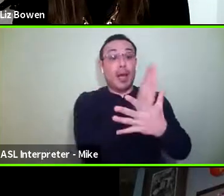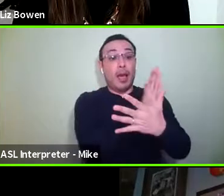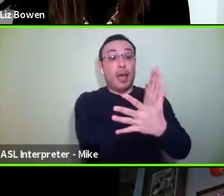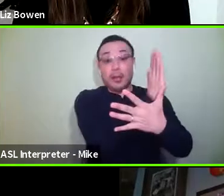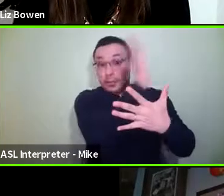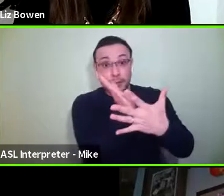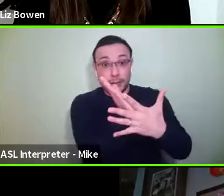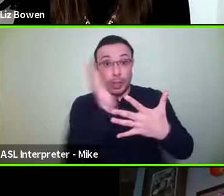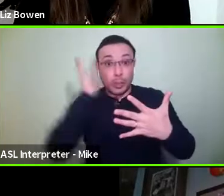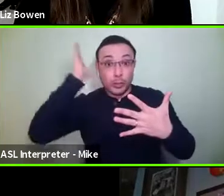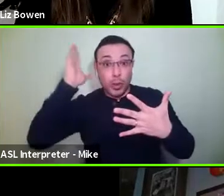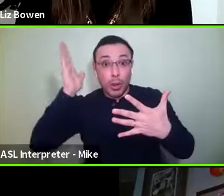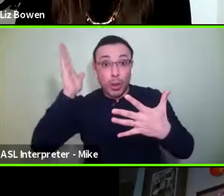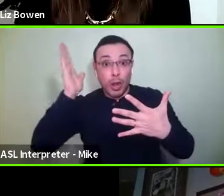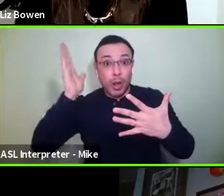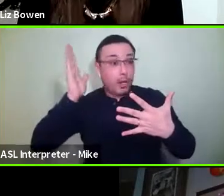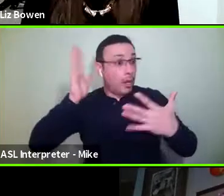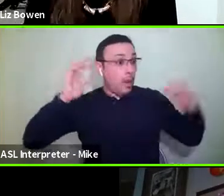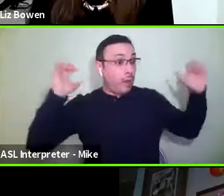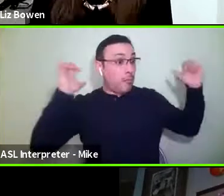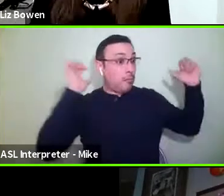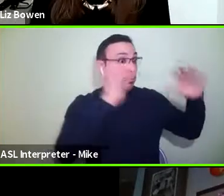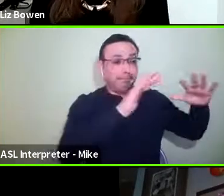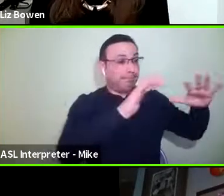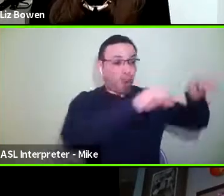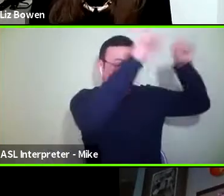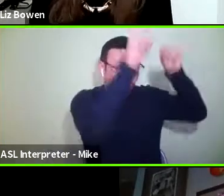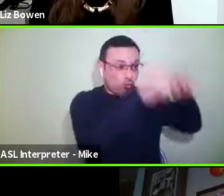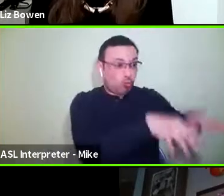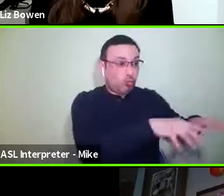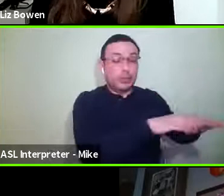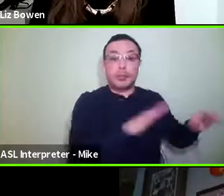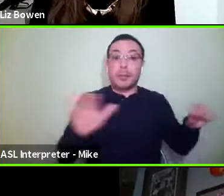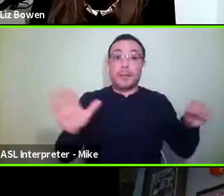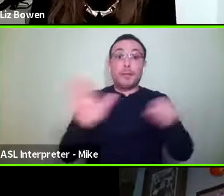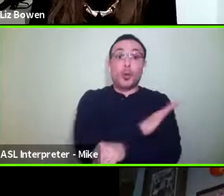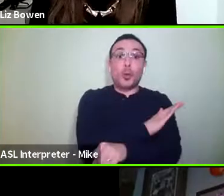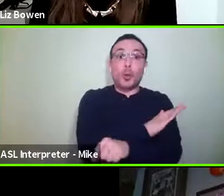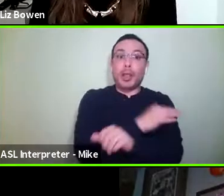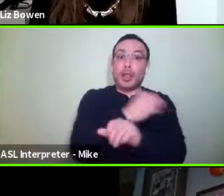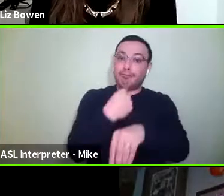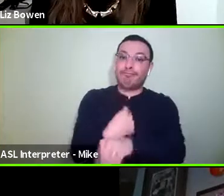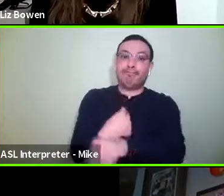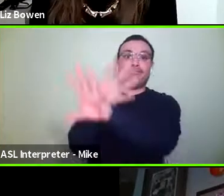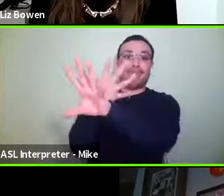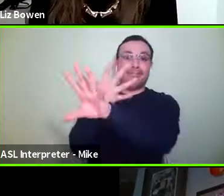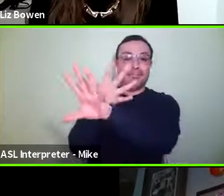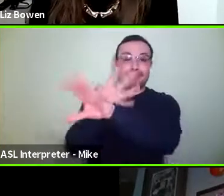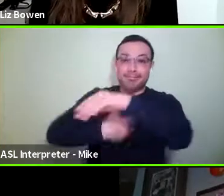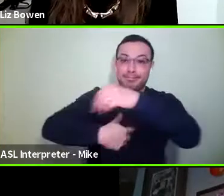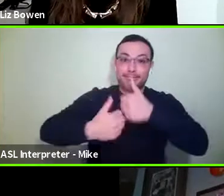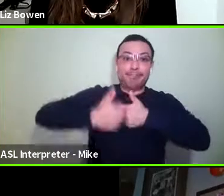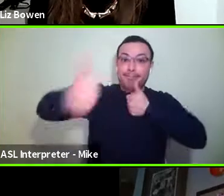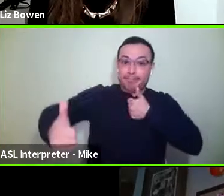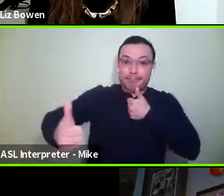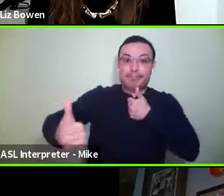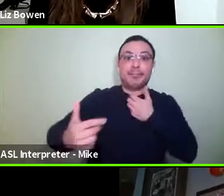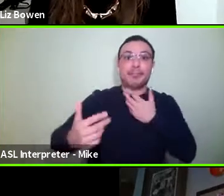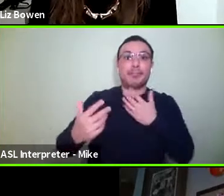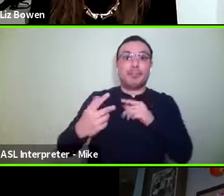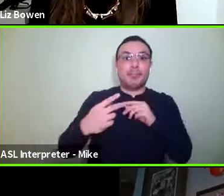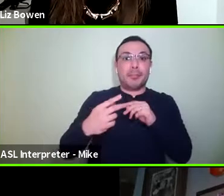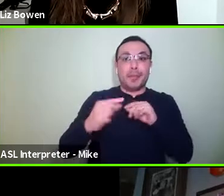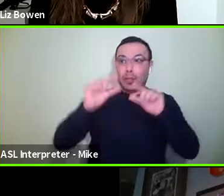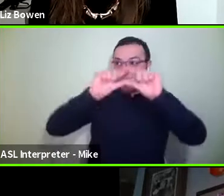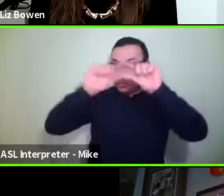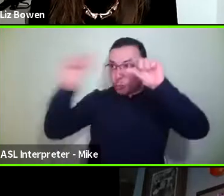virtual events, which we've had now three more events. And they have evolved in